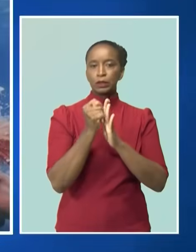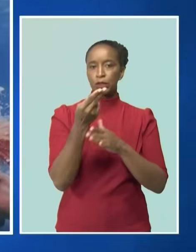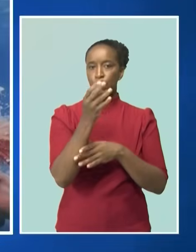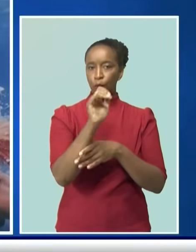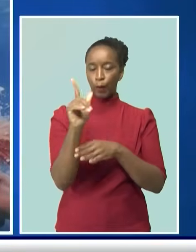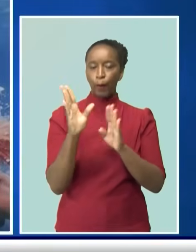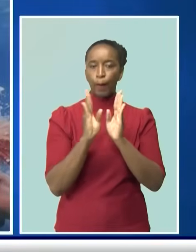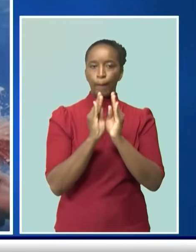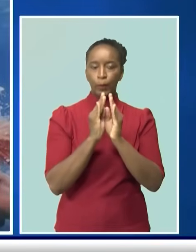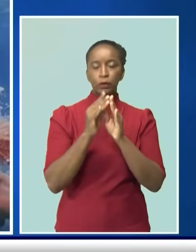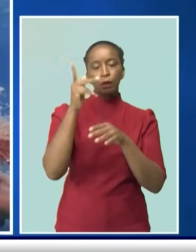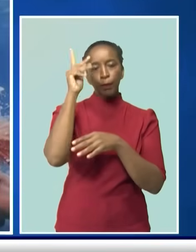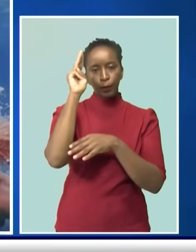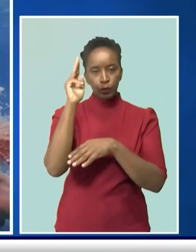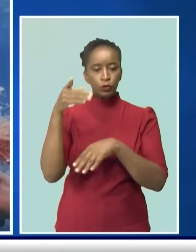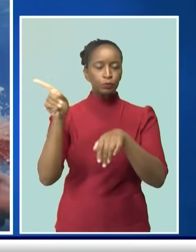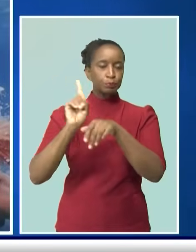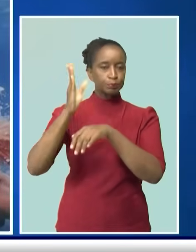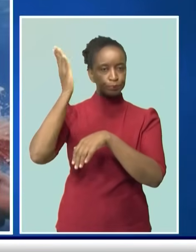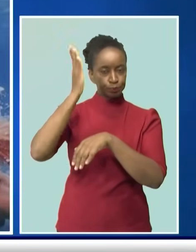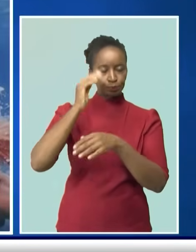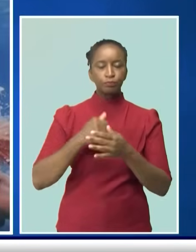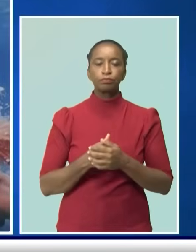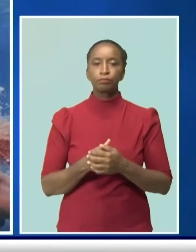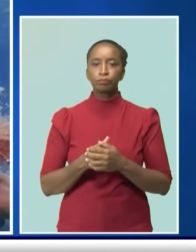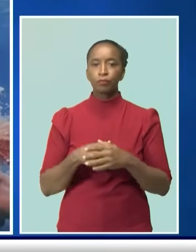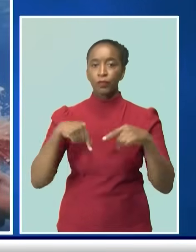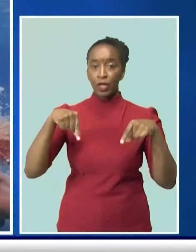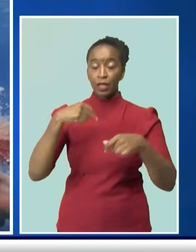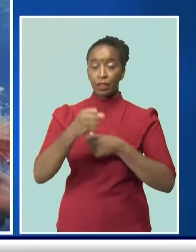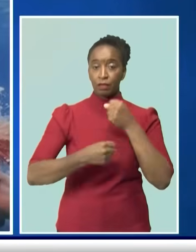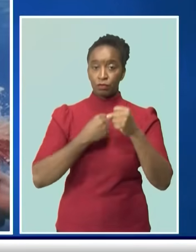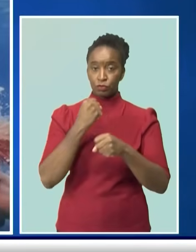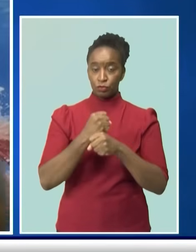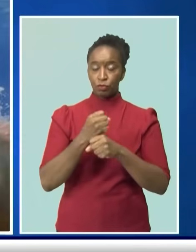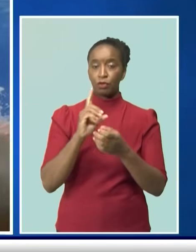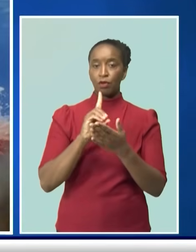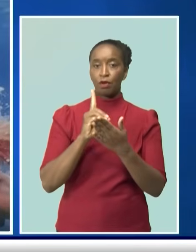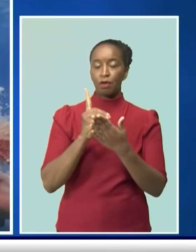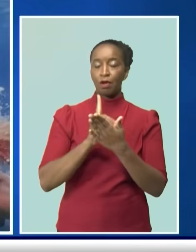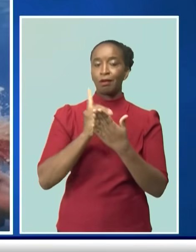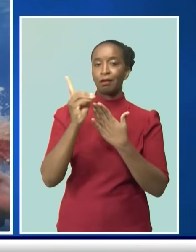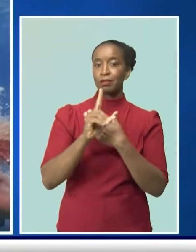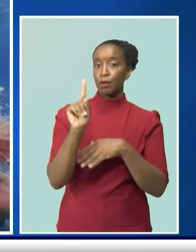of December this year, we will start the celebration of our 60th anniversary.